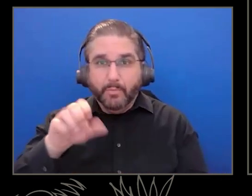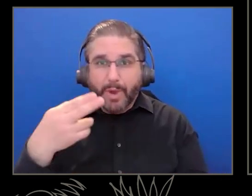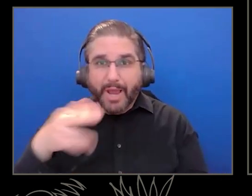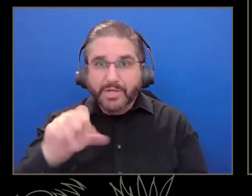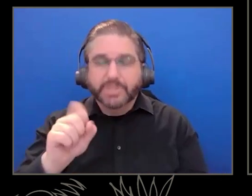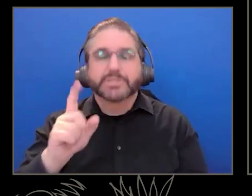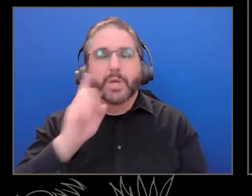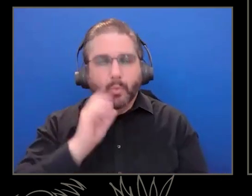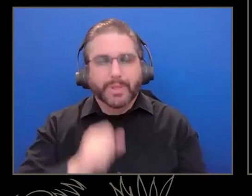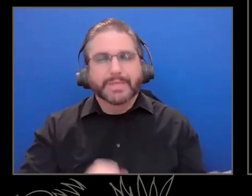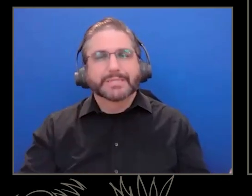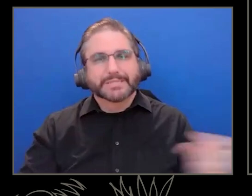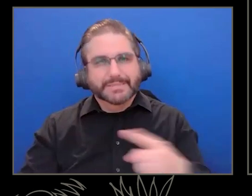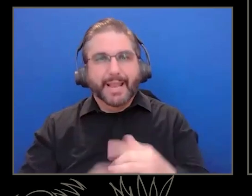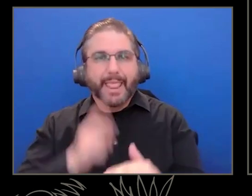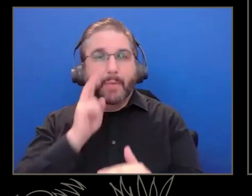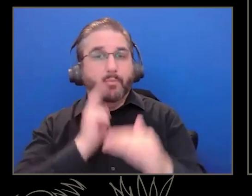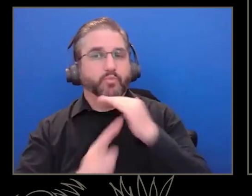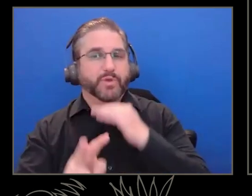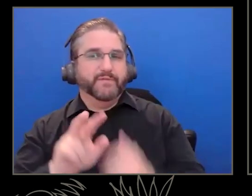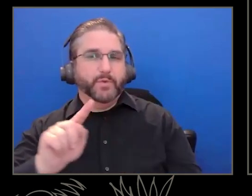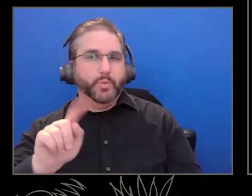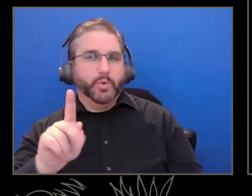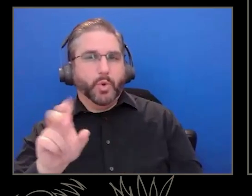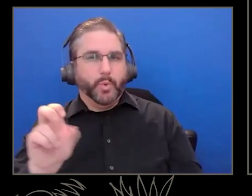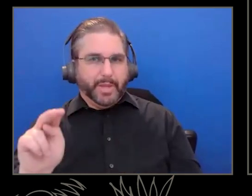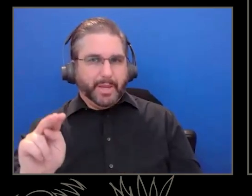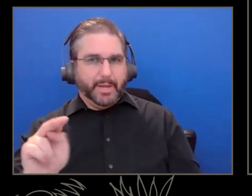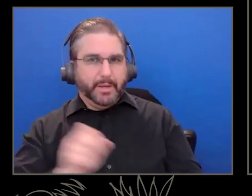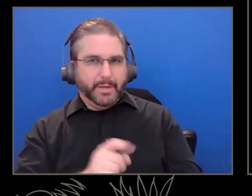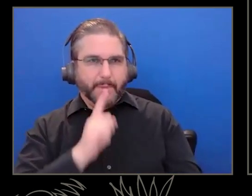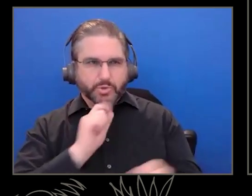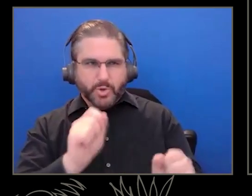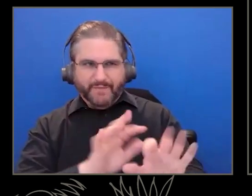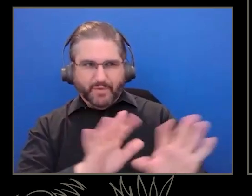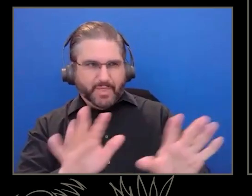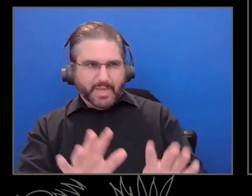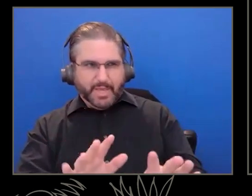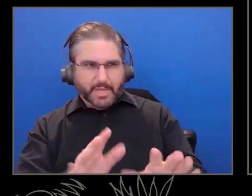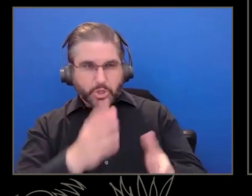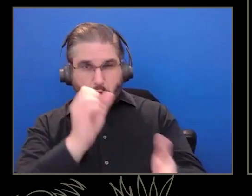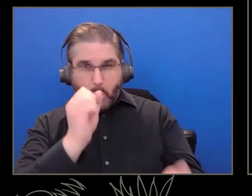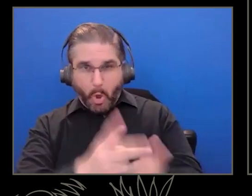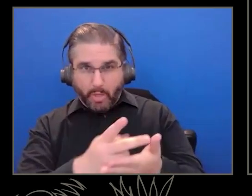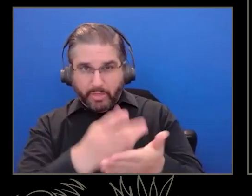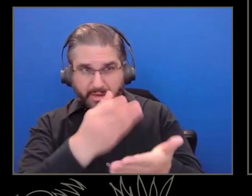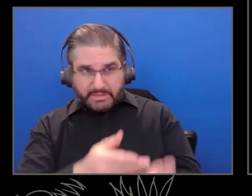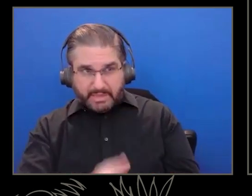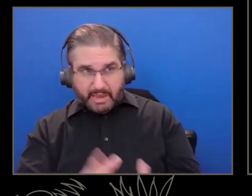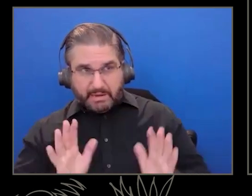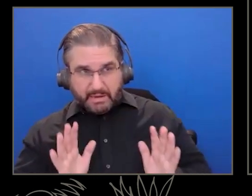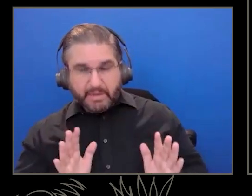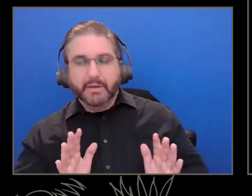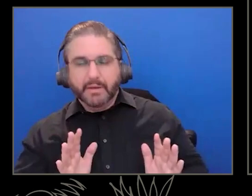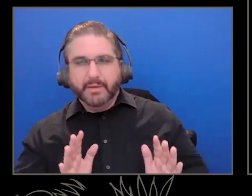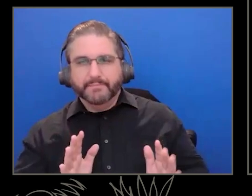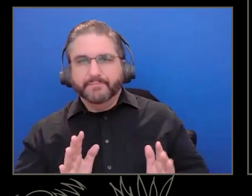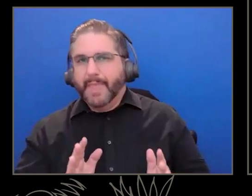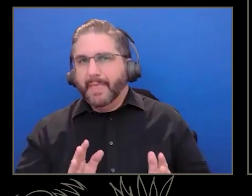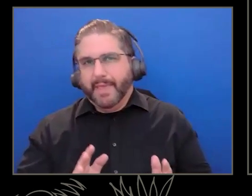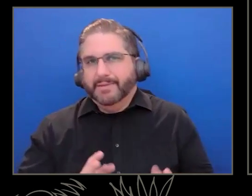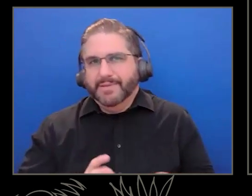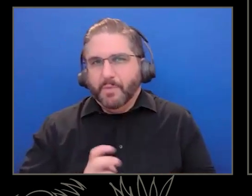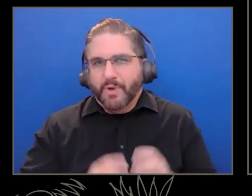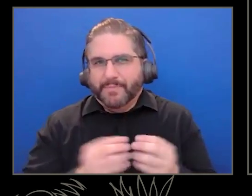preview token, making sure that everything is authenticated And that's another problem solved